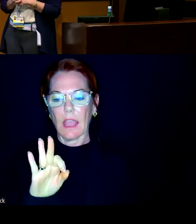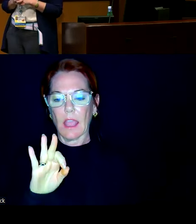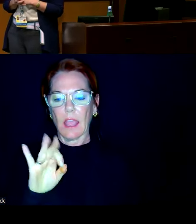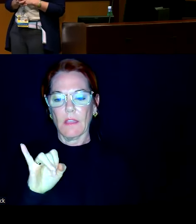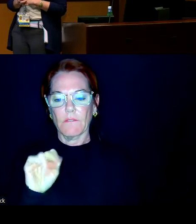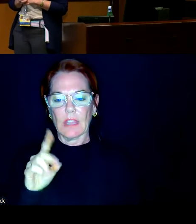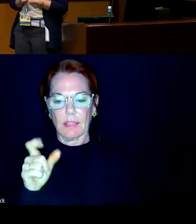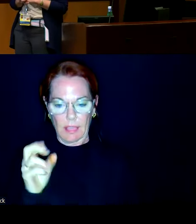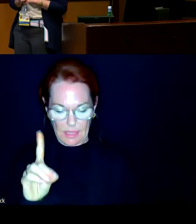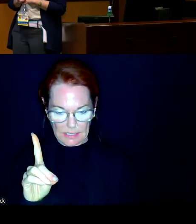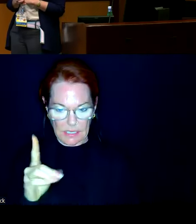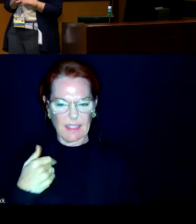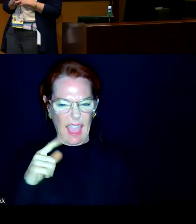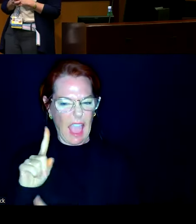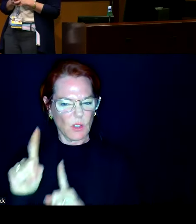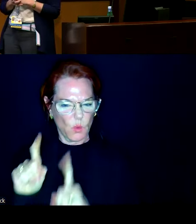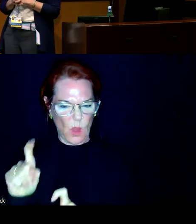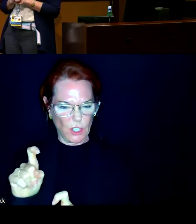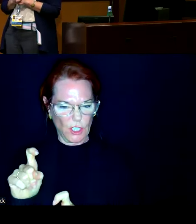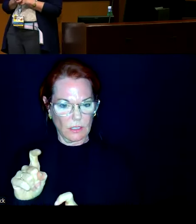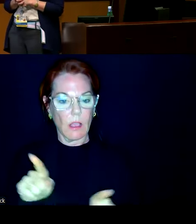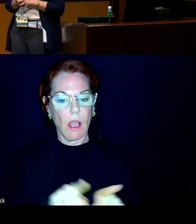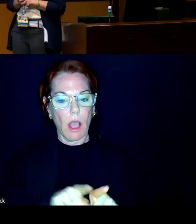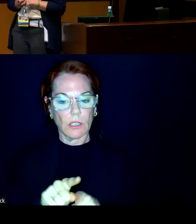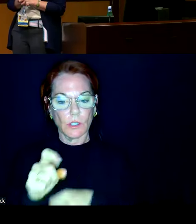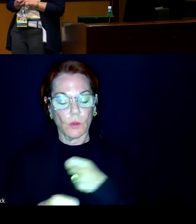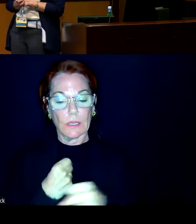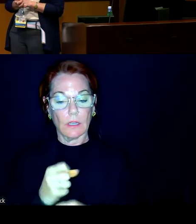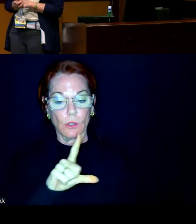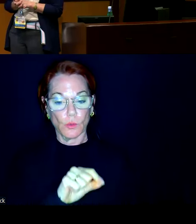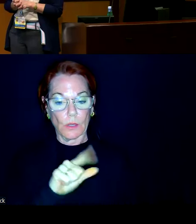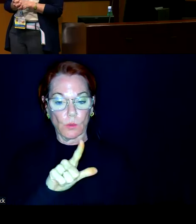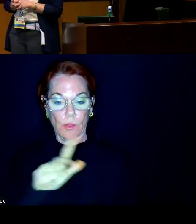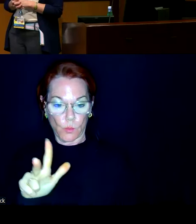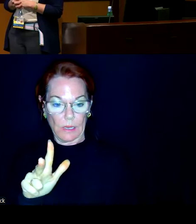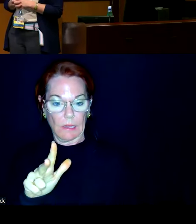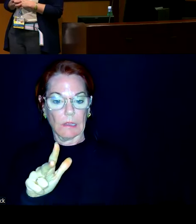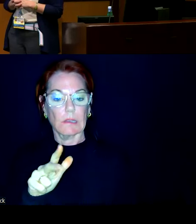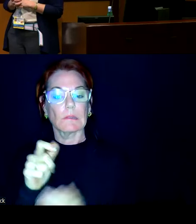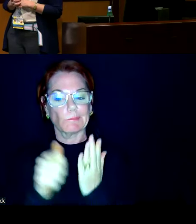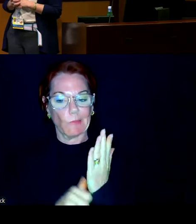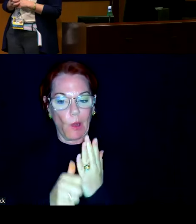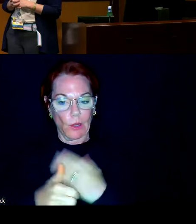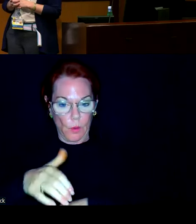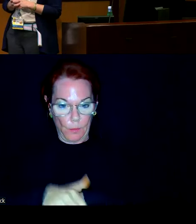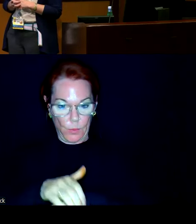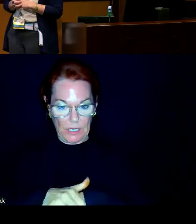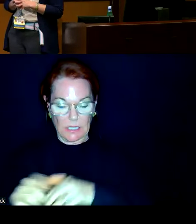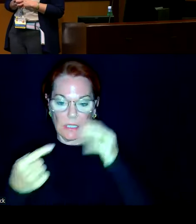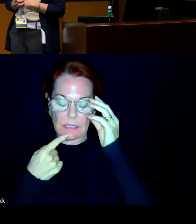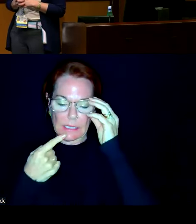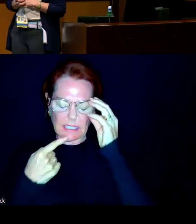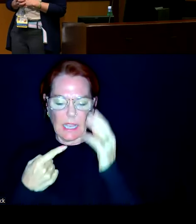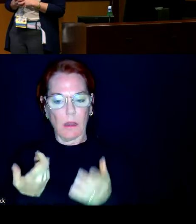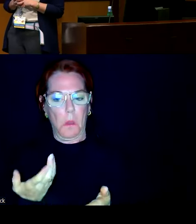was an article in the British Medical Journal in 2023 that said that there's a growing consensus that the evidence base for these treatments is pretty